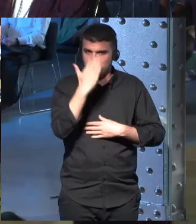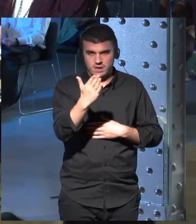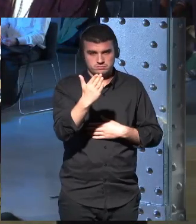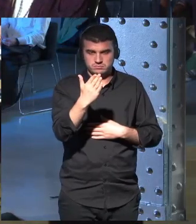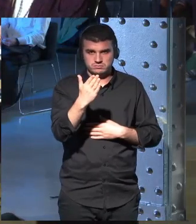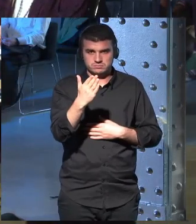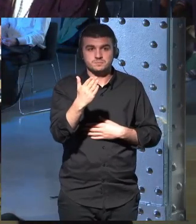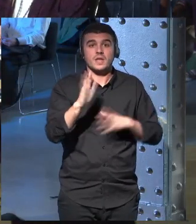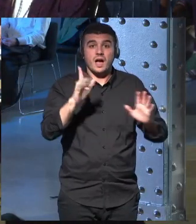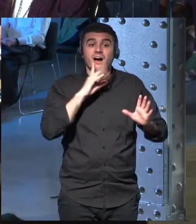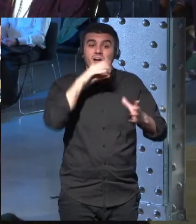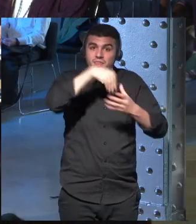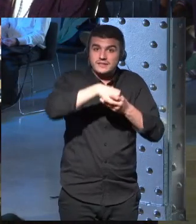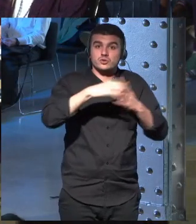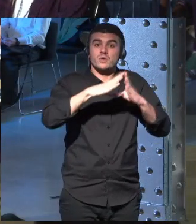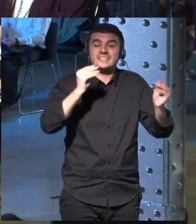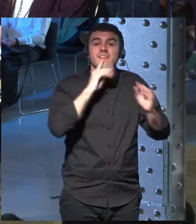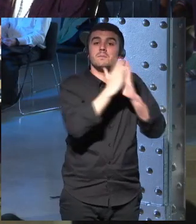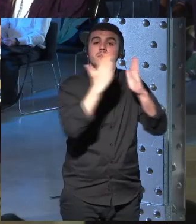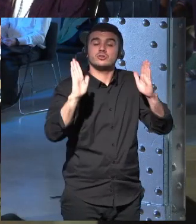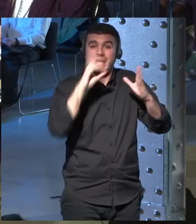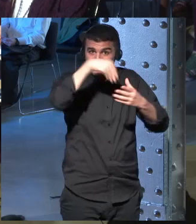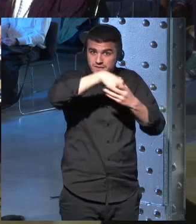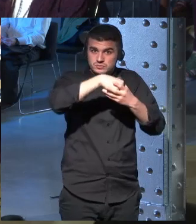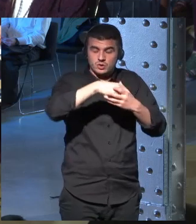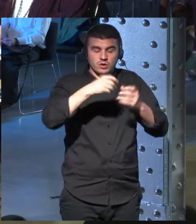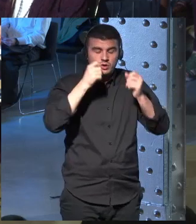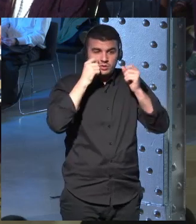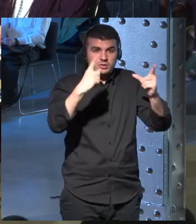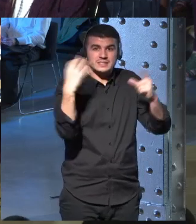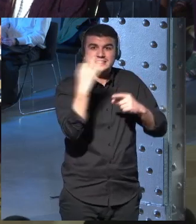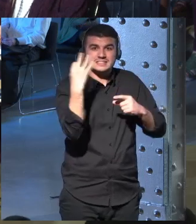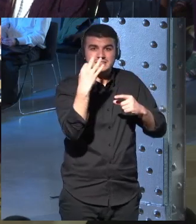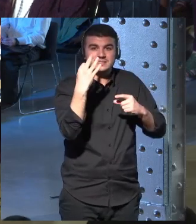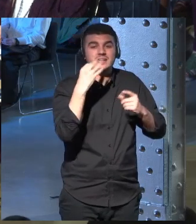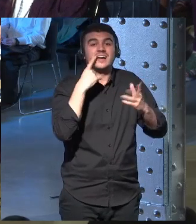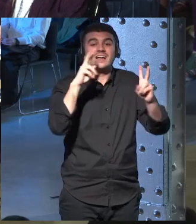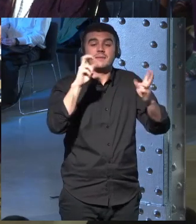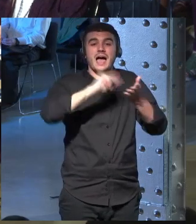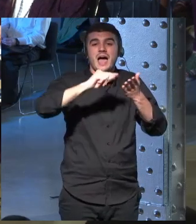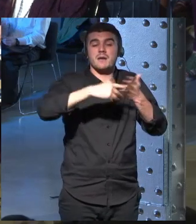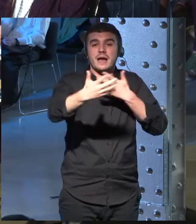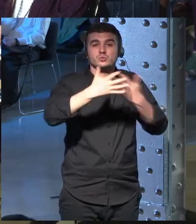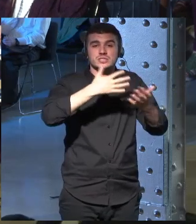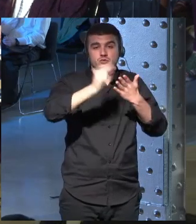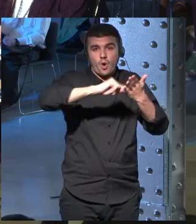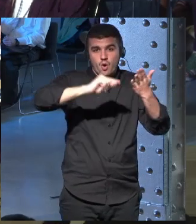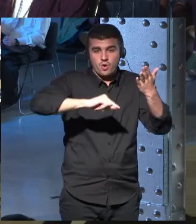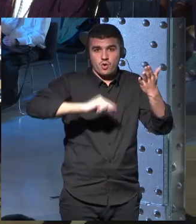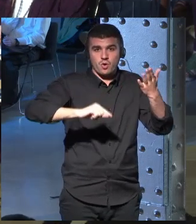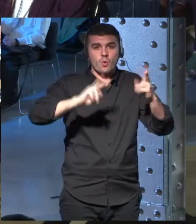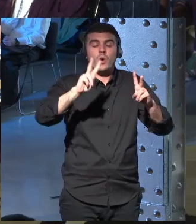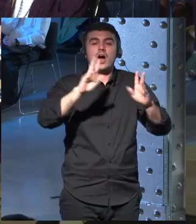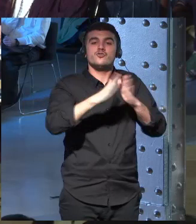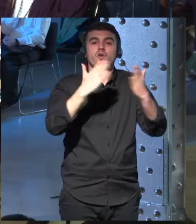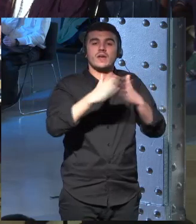of Texas, I discovered the manuscript of a novel by Samuel Beckett that I